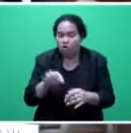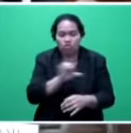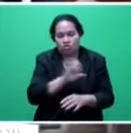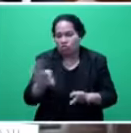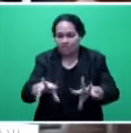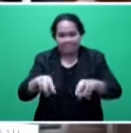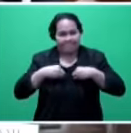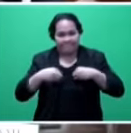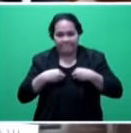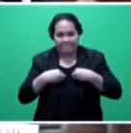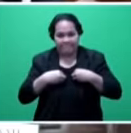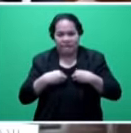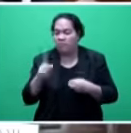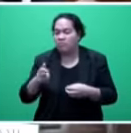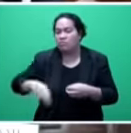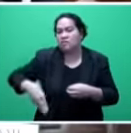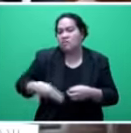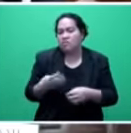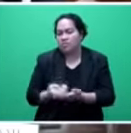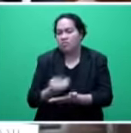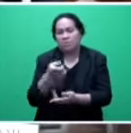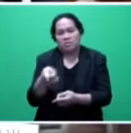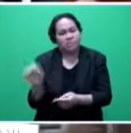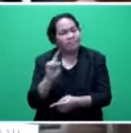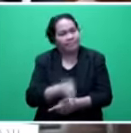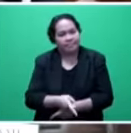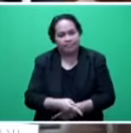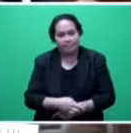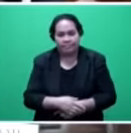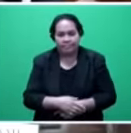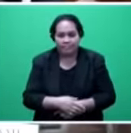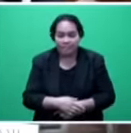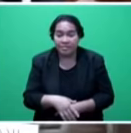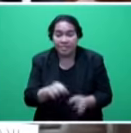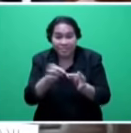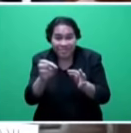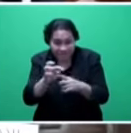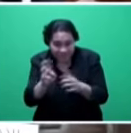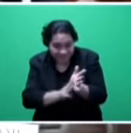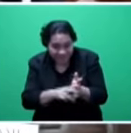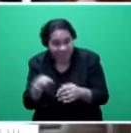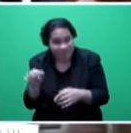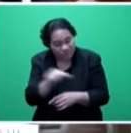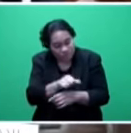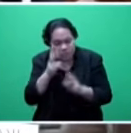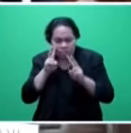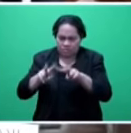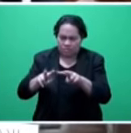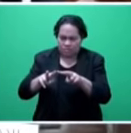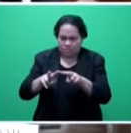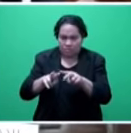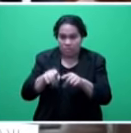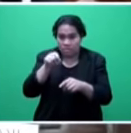such behavior from his Minister for the Economy. The Prime Minister should seriously consider reallocating